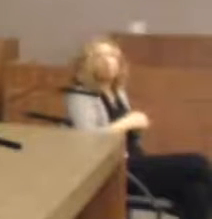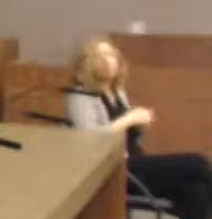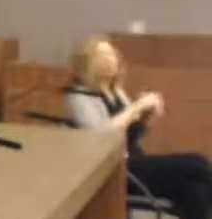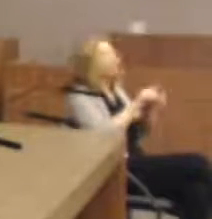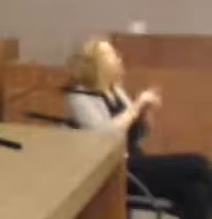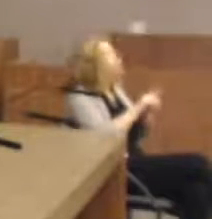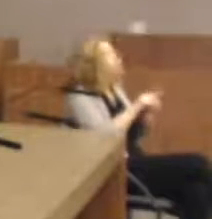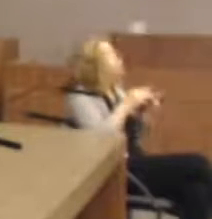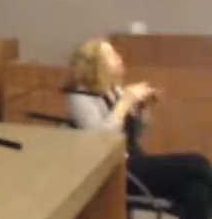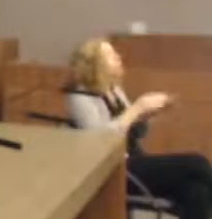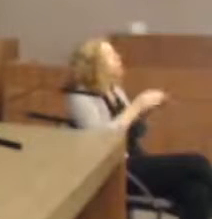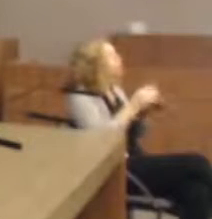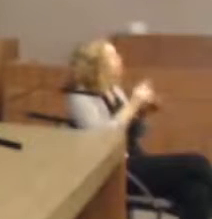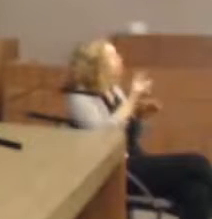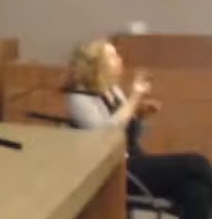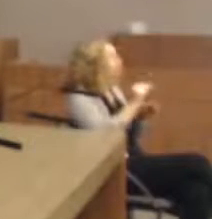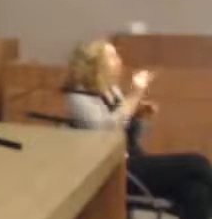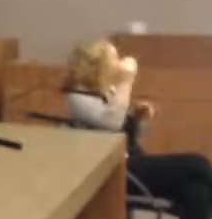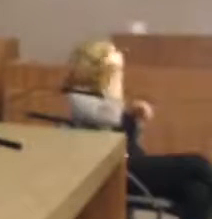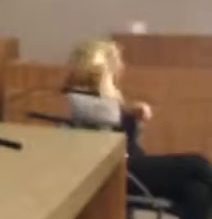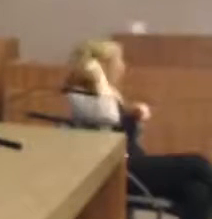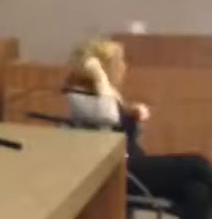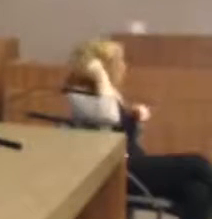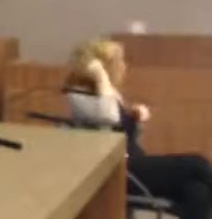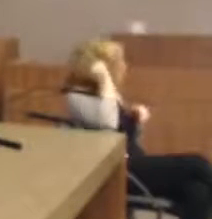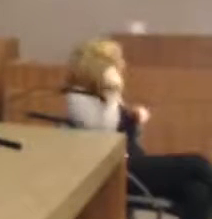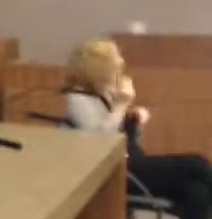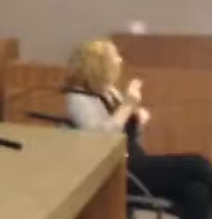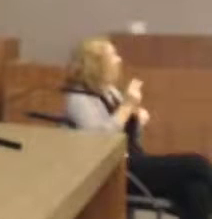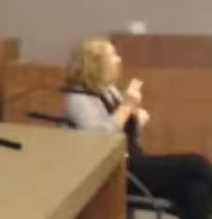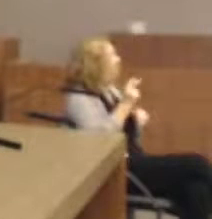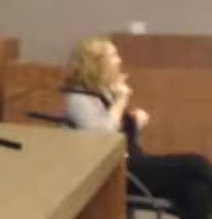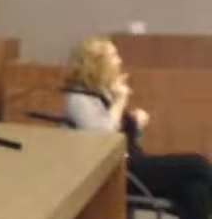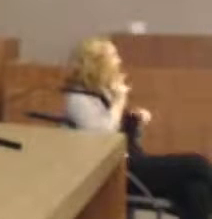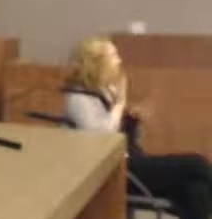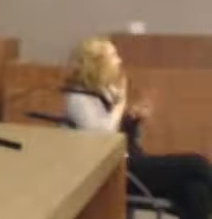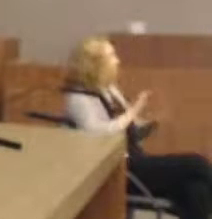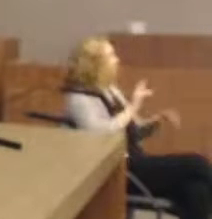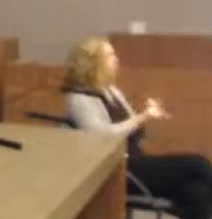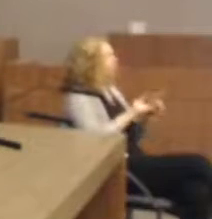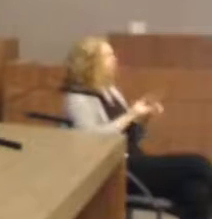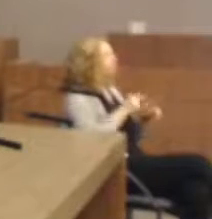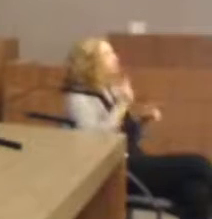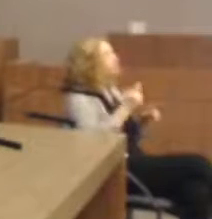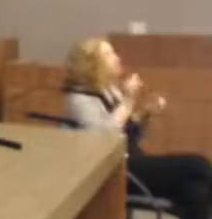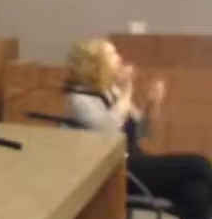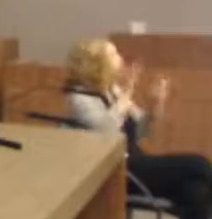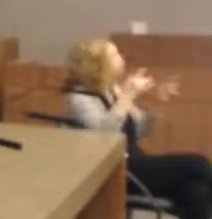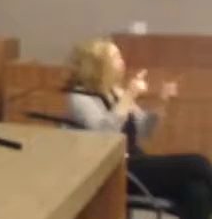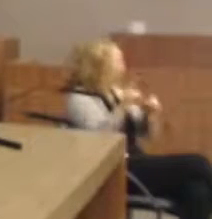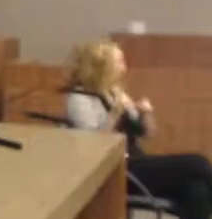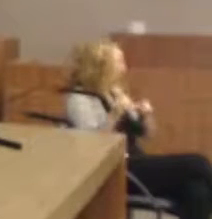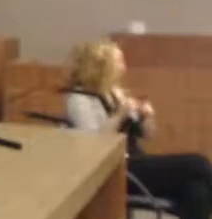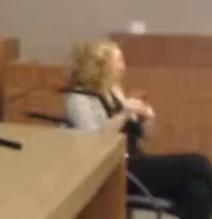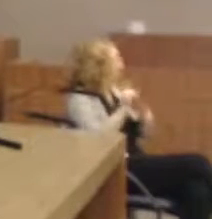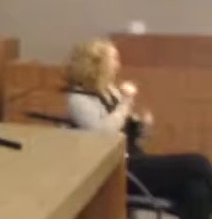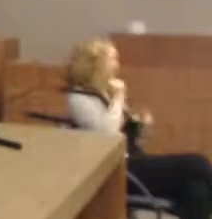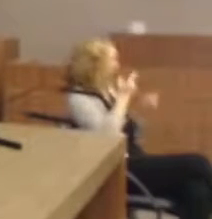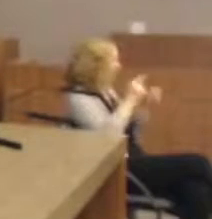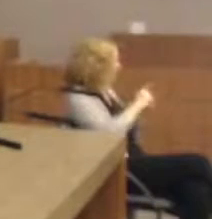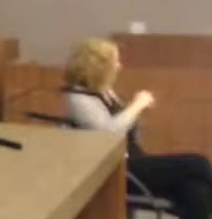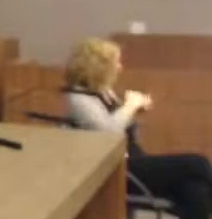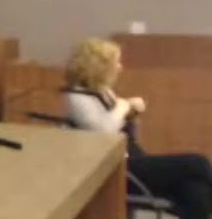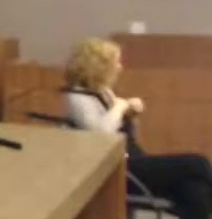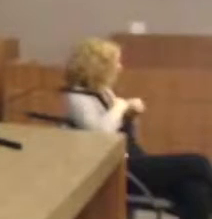a way unconsciously that victims push people away, right? Something horrible has happened to me. Something that should not have happened to